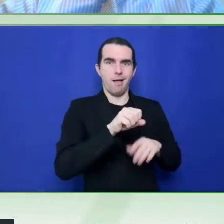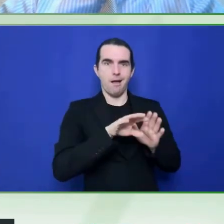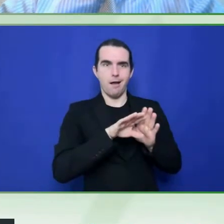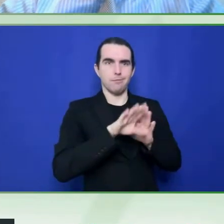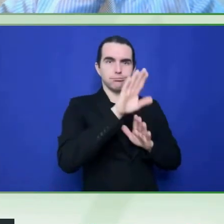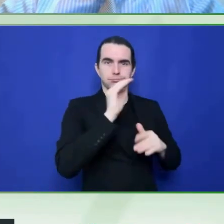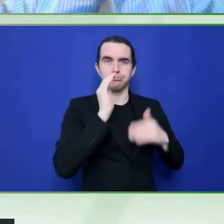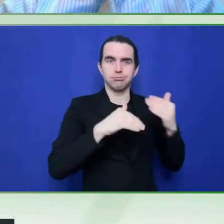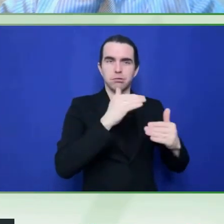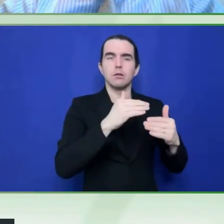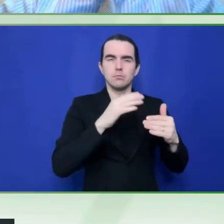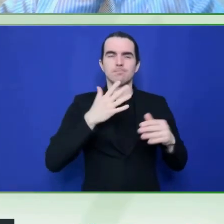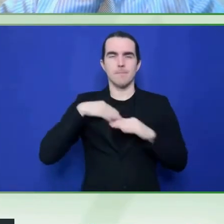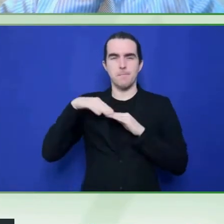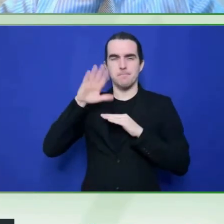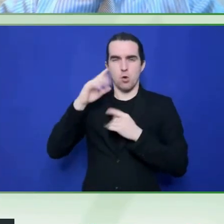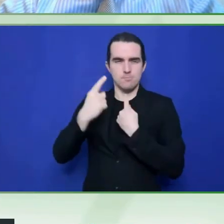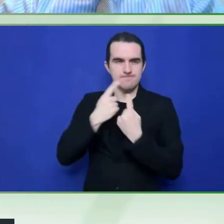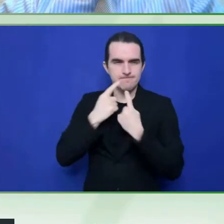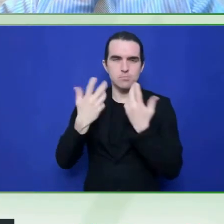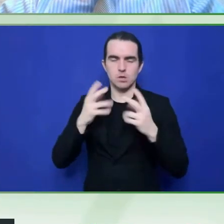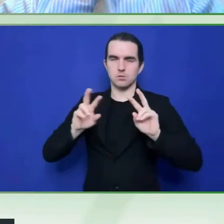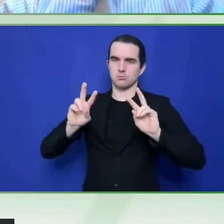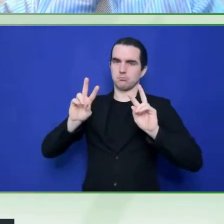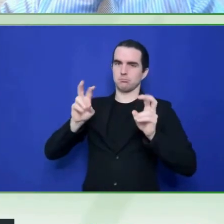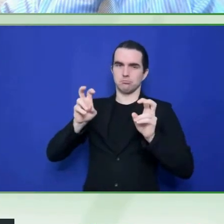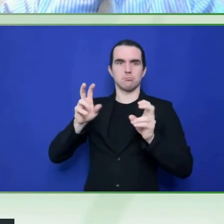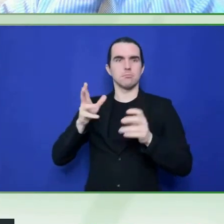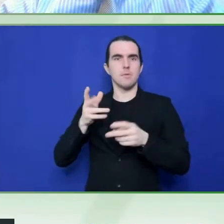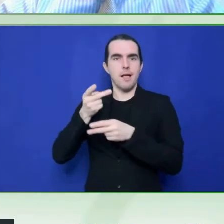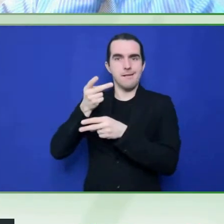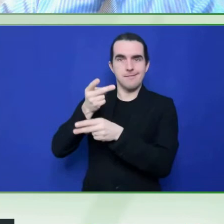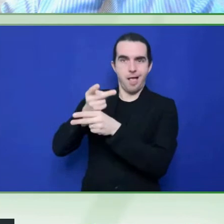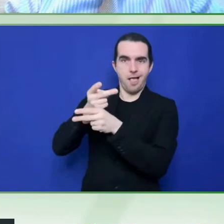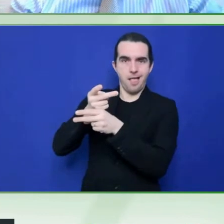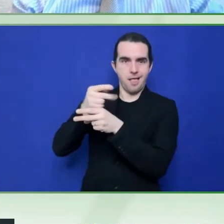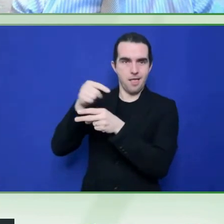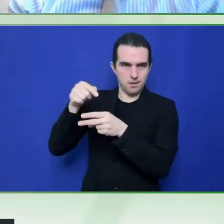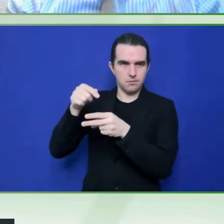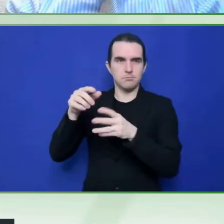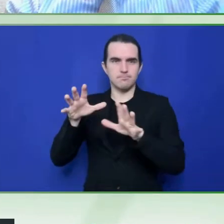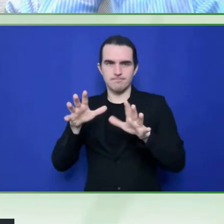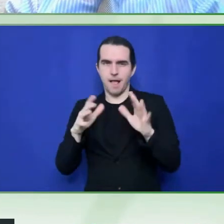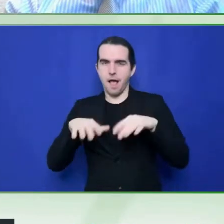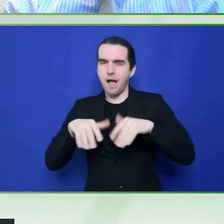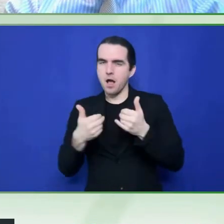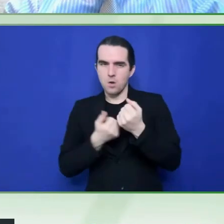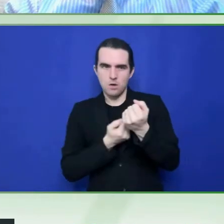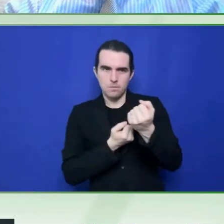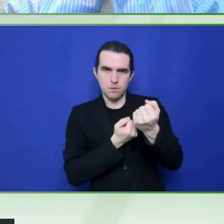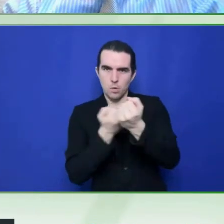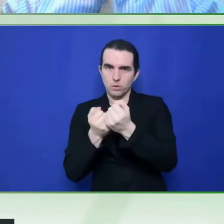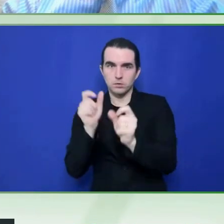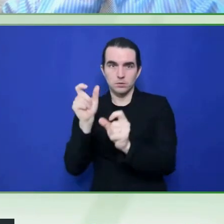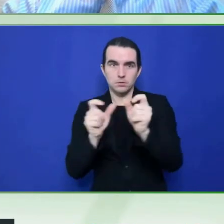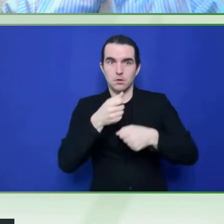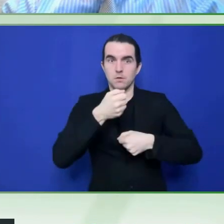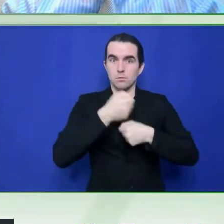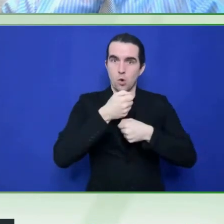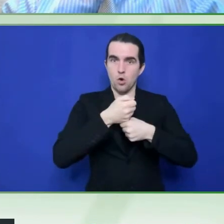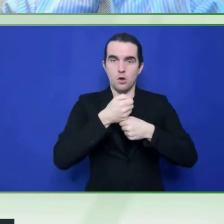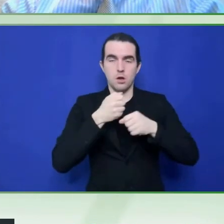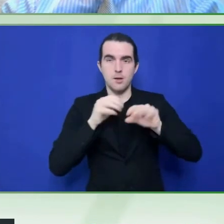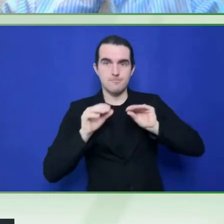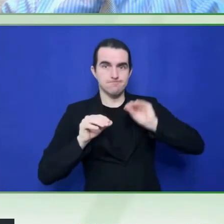also had to think the way we accelerate our transformation. We want to become a technology company by